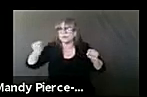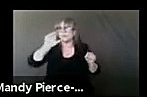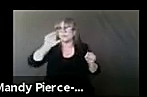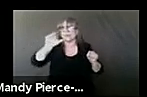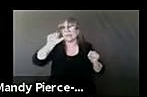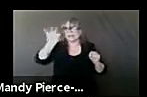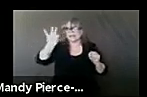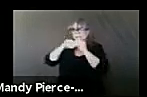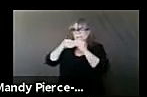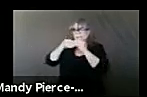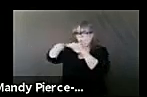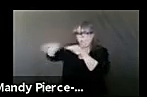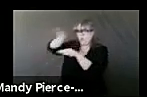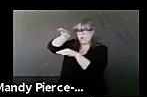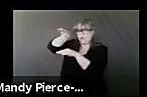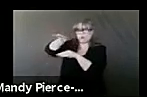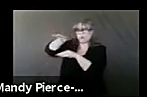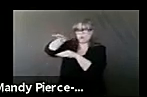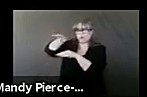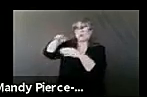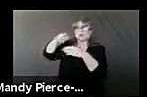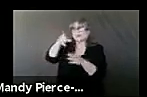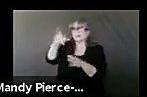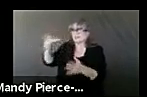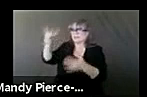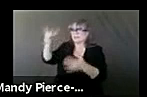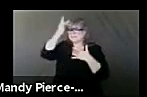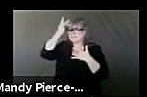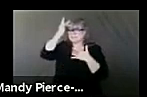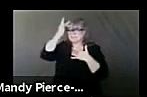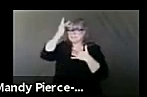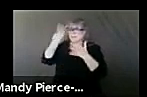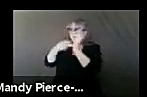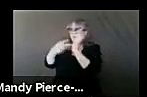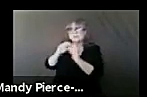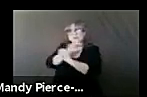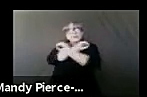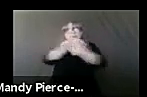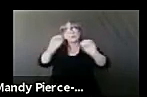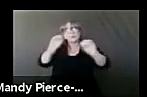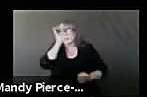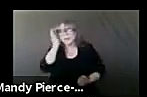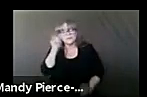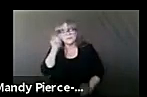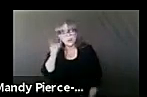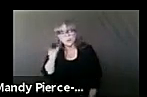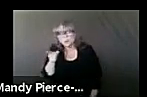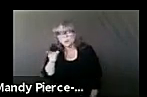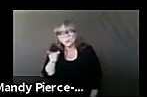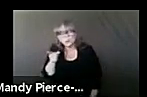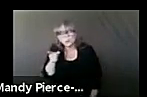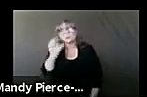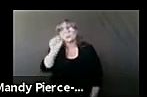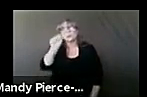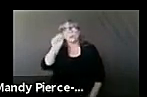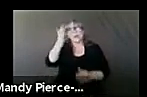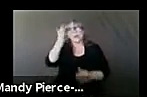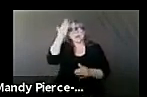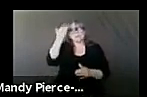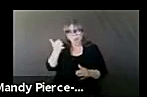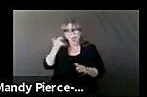need. We would again believe the stay-at-home order will achieve 60 to 80% social distancing, so the purple,